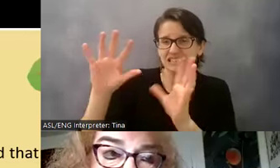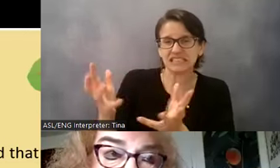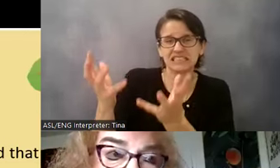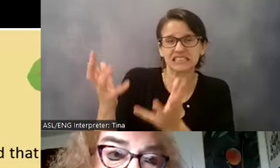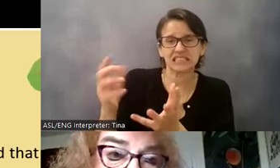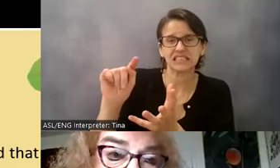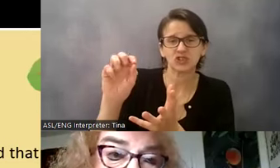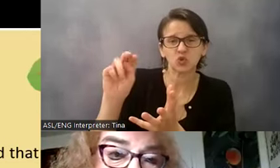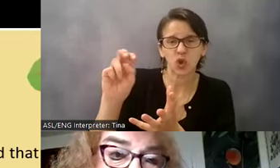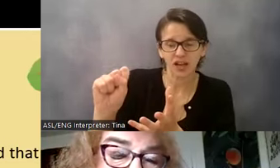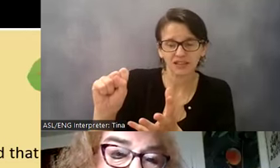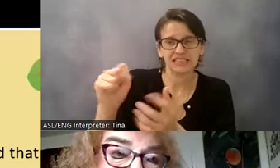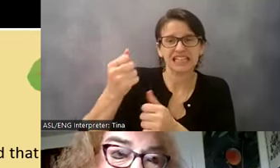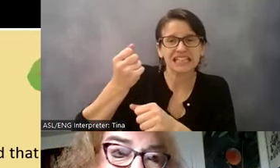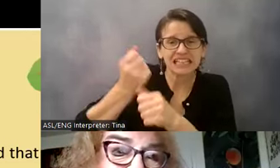annually.